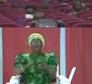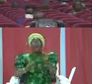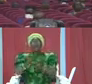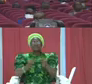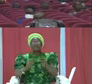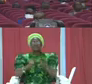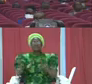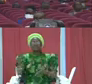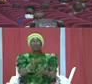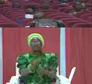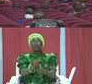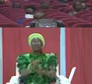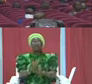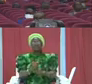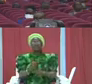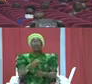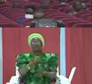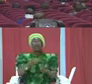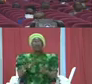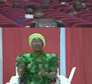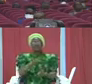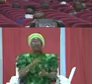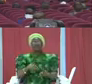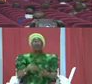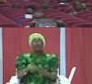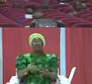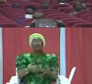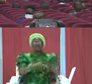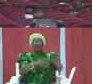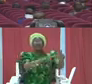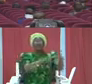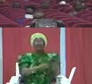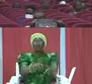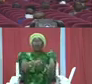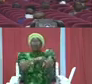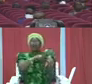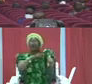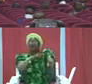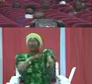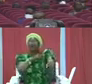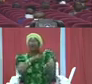You see, when you are running a long race, particularly marathon,